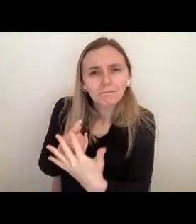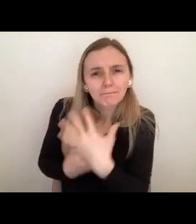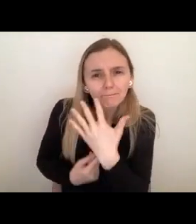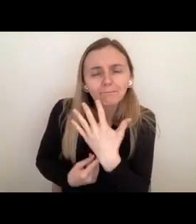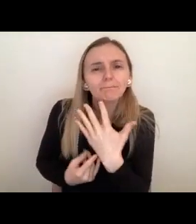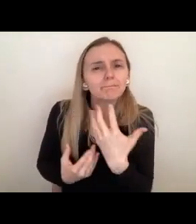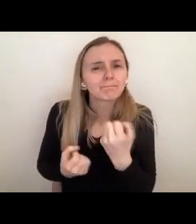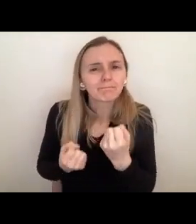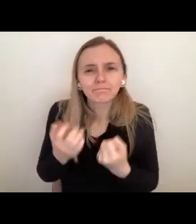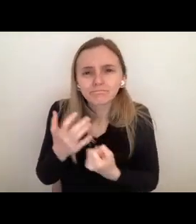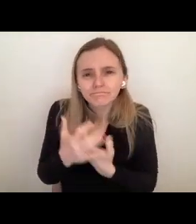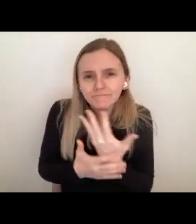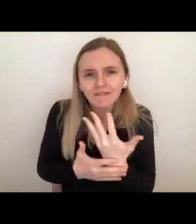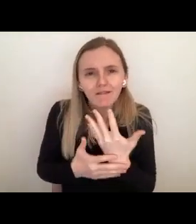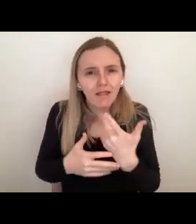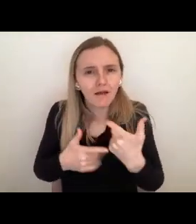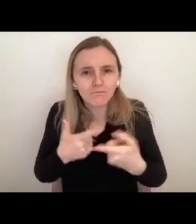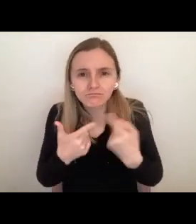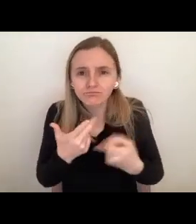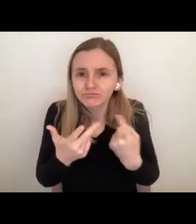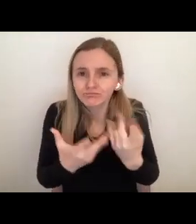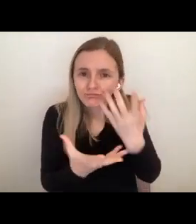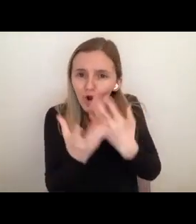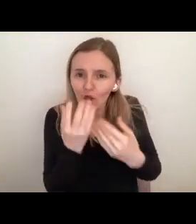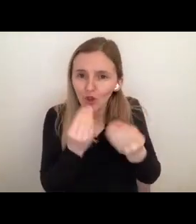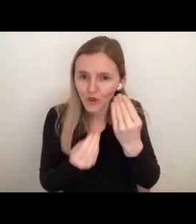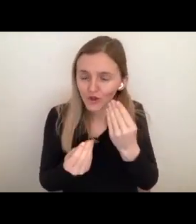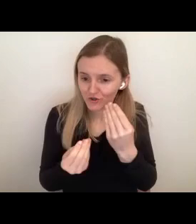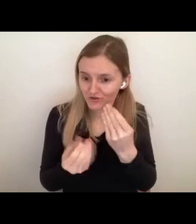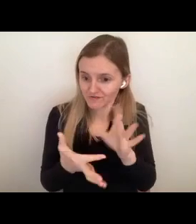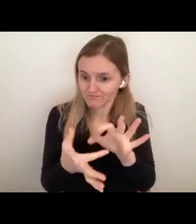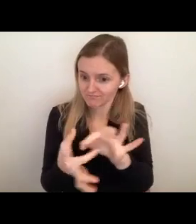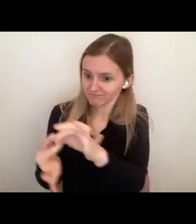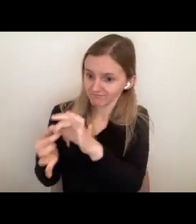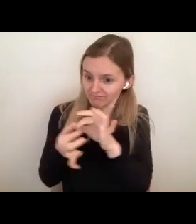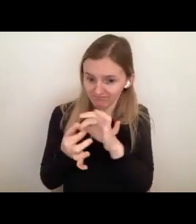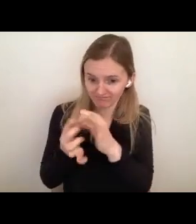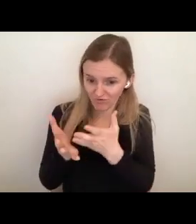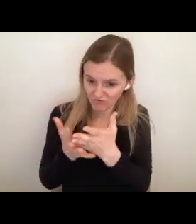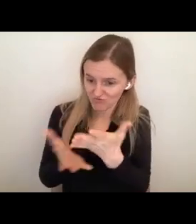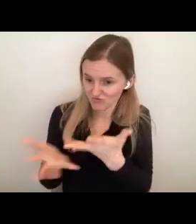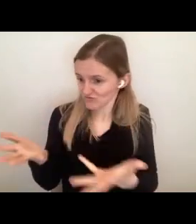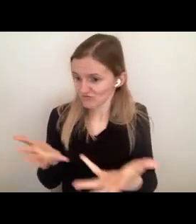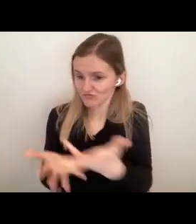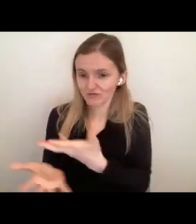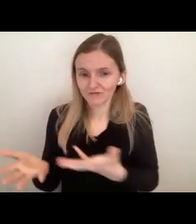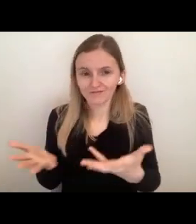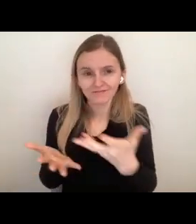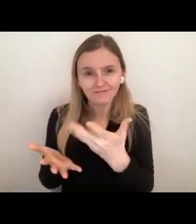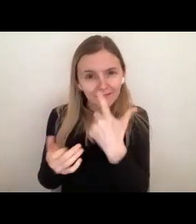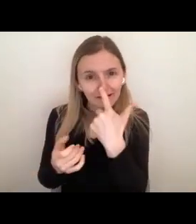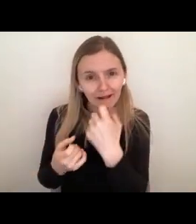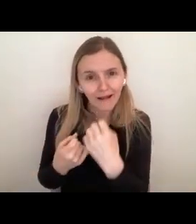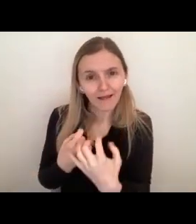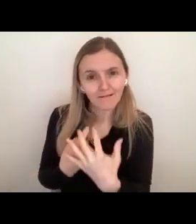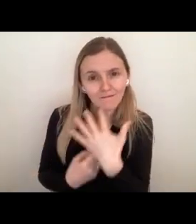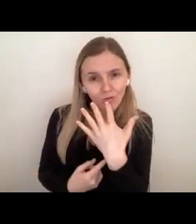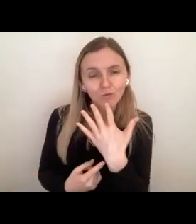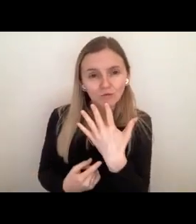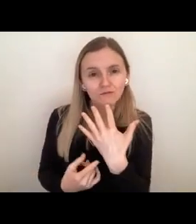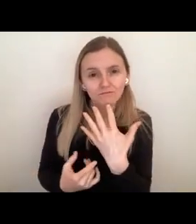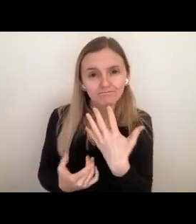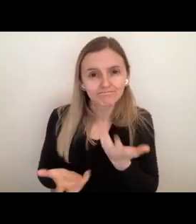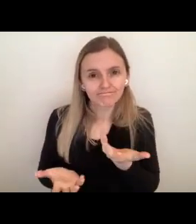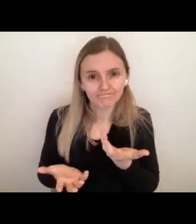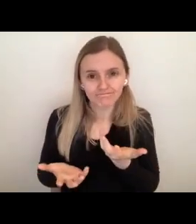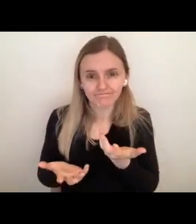learn and develop from that communication and interaction in our social world, and how that might colour in and develop